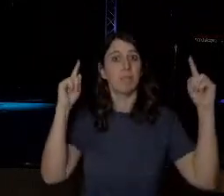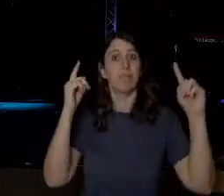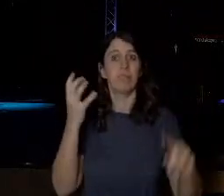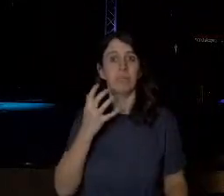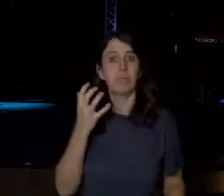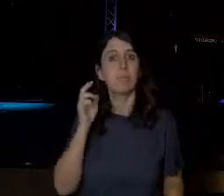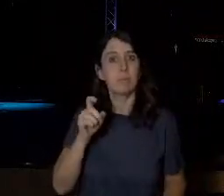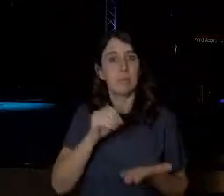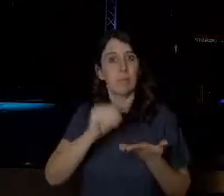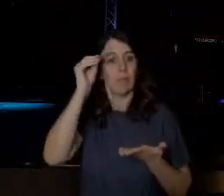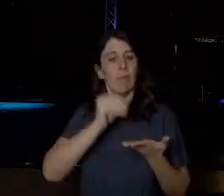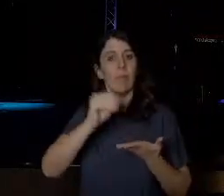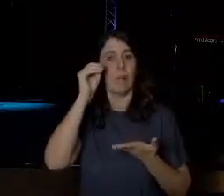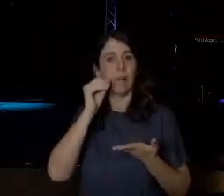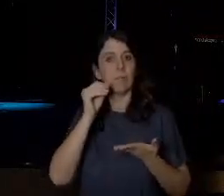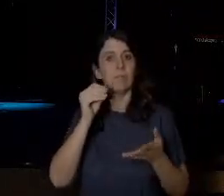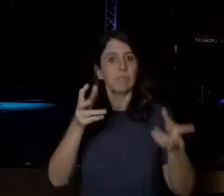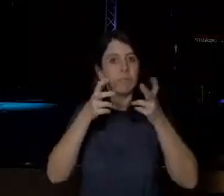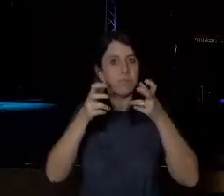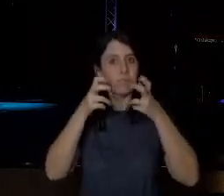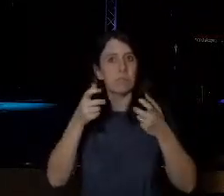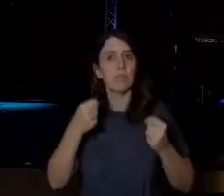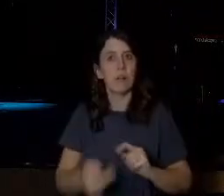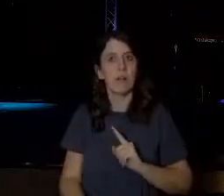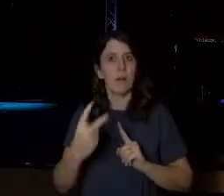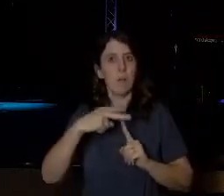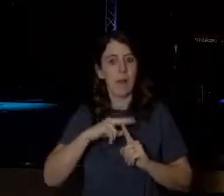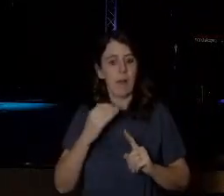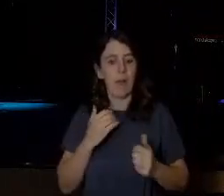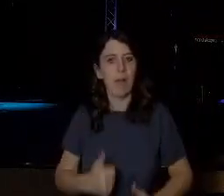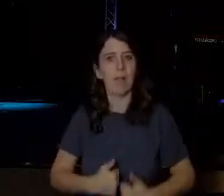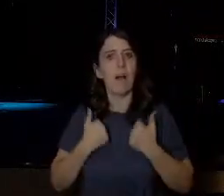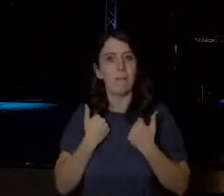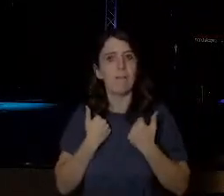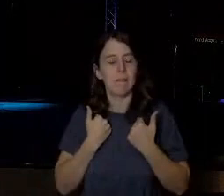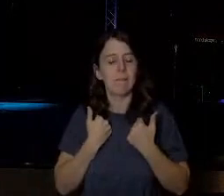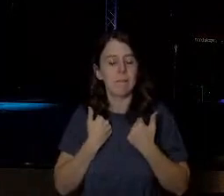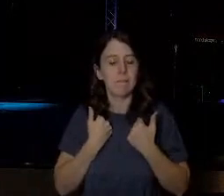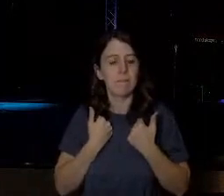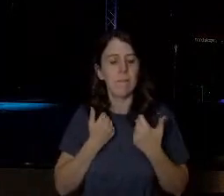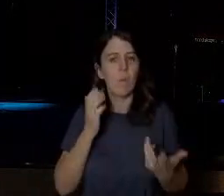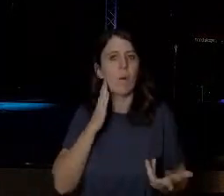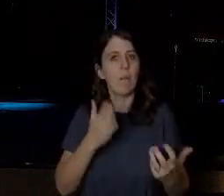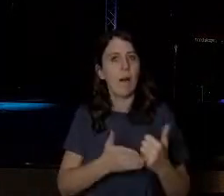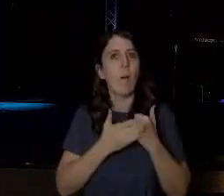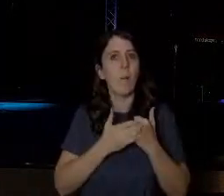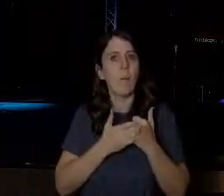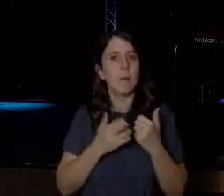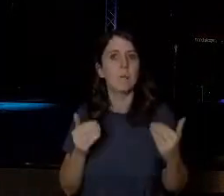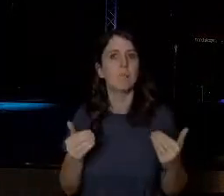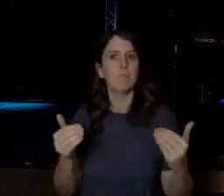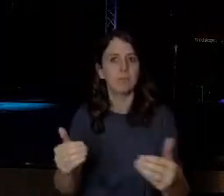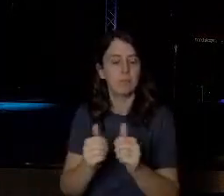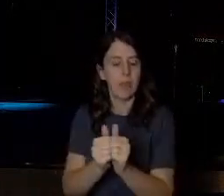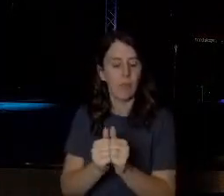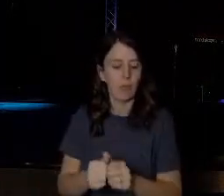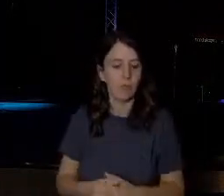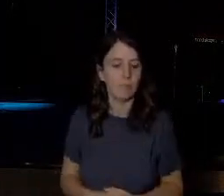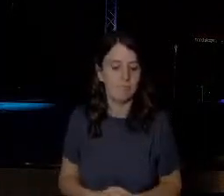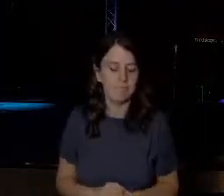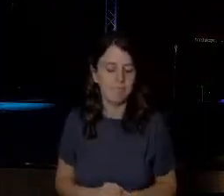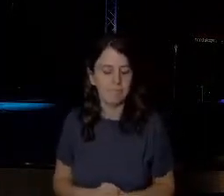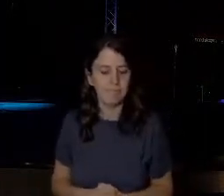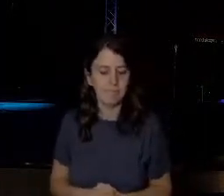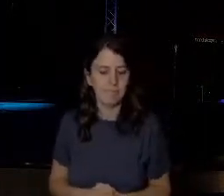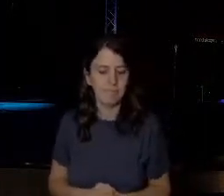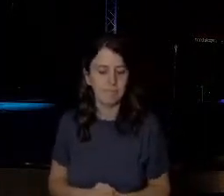to heart, as we kind of understand and kind of try to apply this to our lives today, I think it will really help us as we move forward together. Because really the first thing